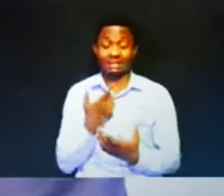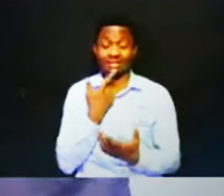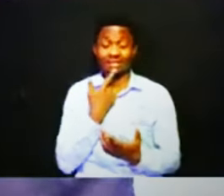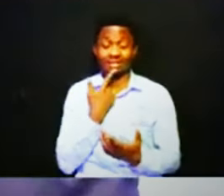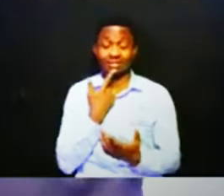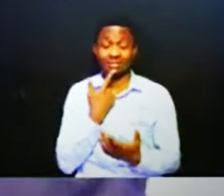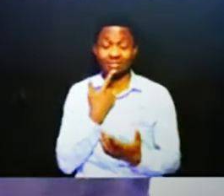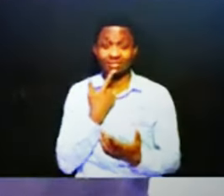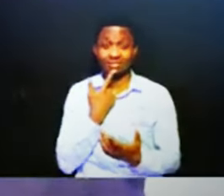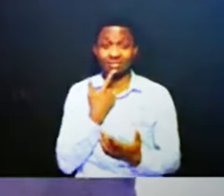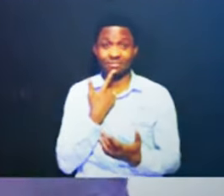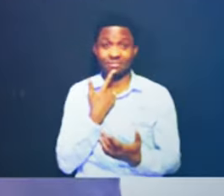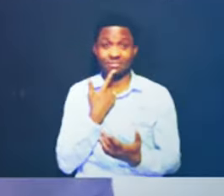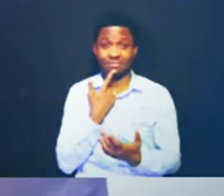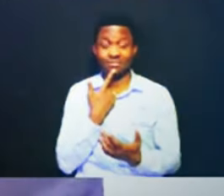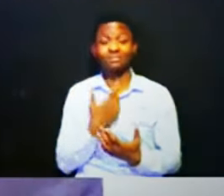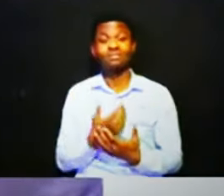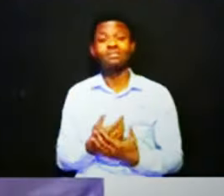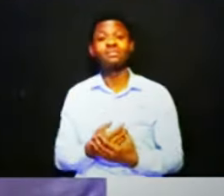any.